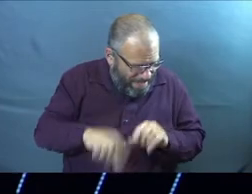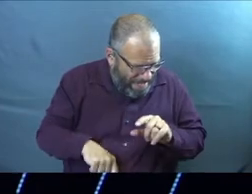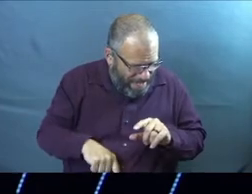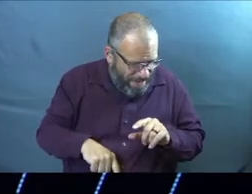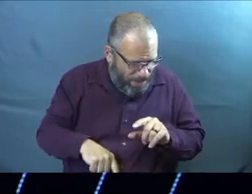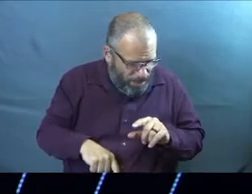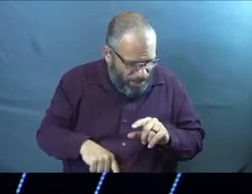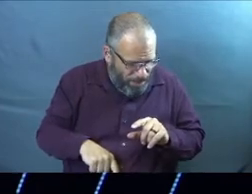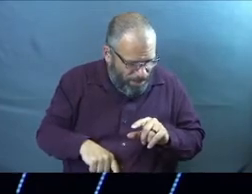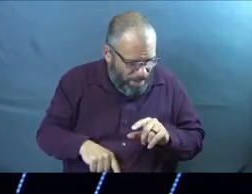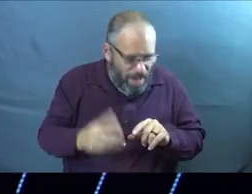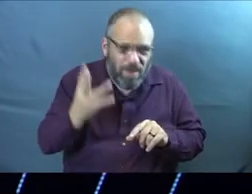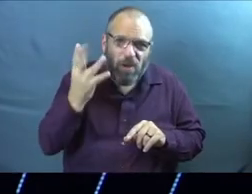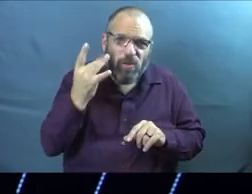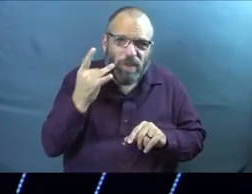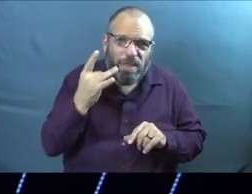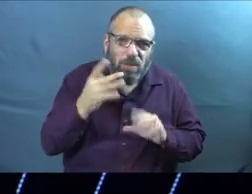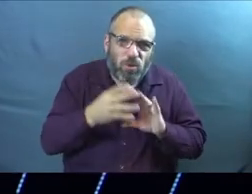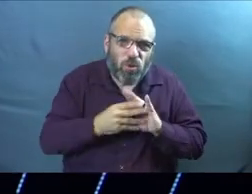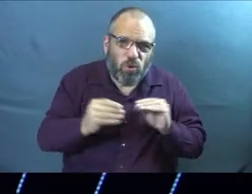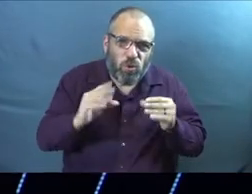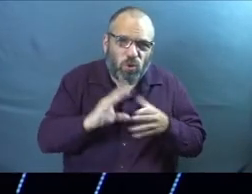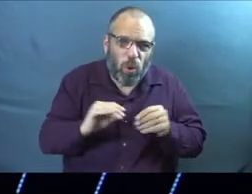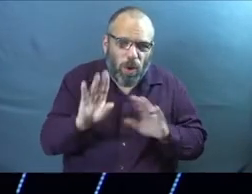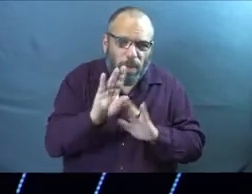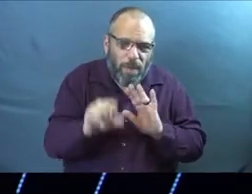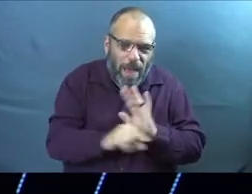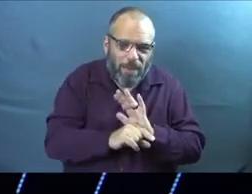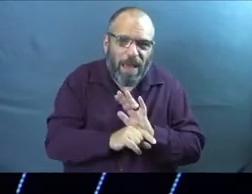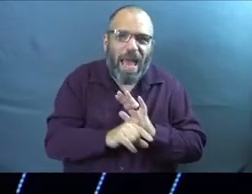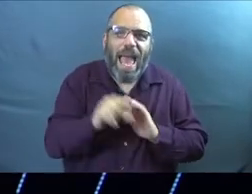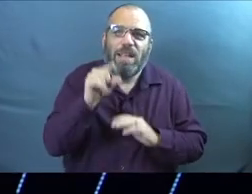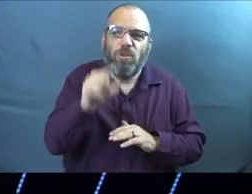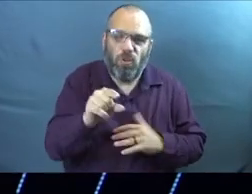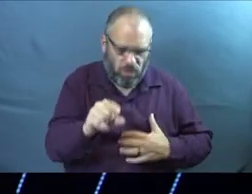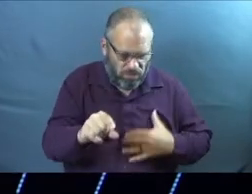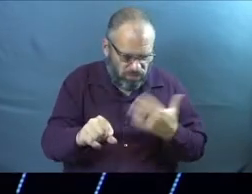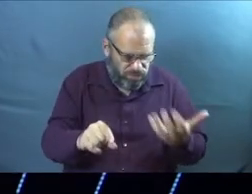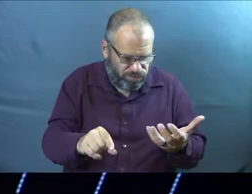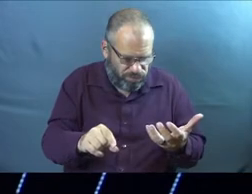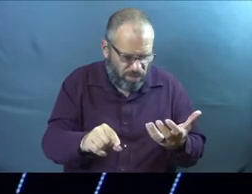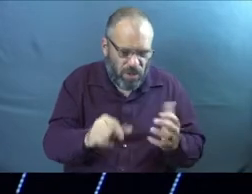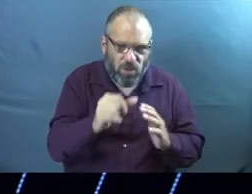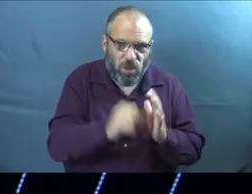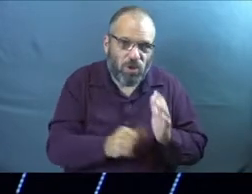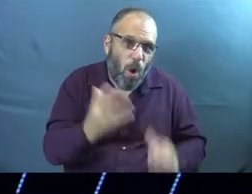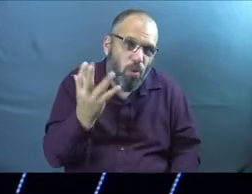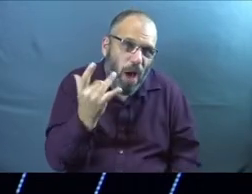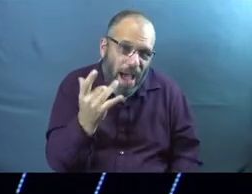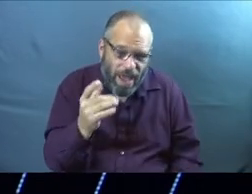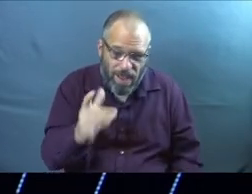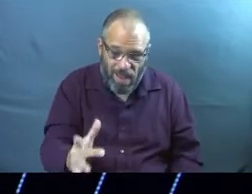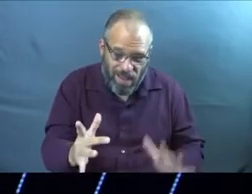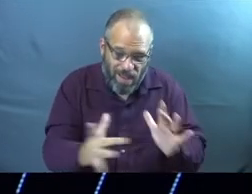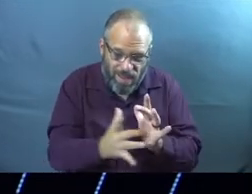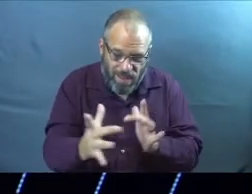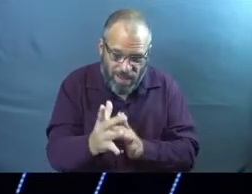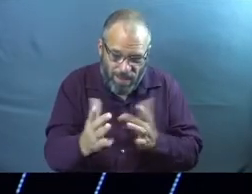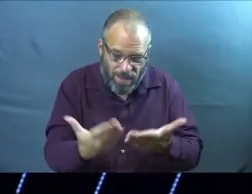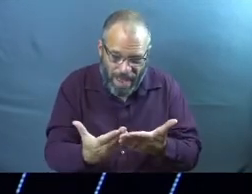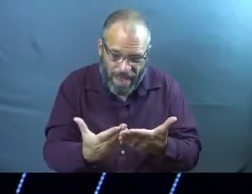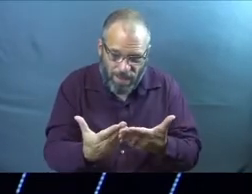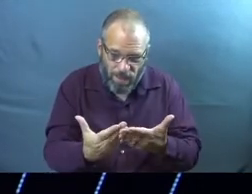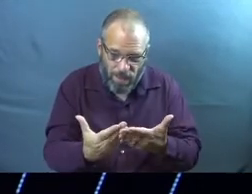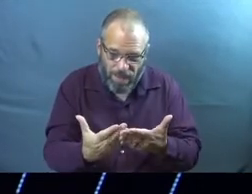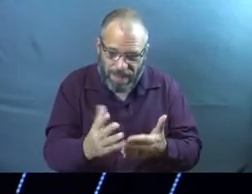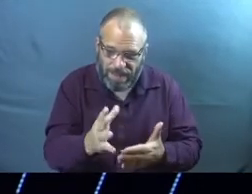There are things behind it. And they have to be surgically addressed in you. Because the truth of God's word speaks against